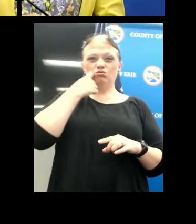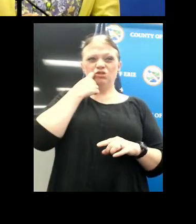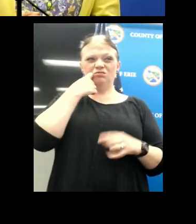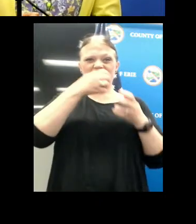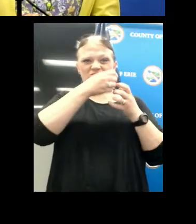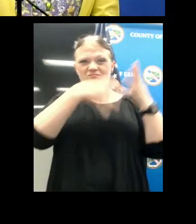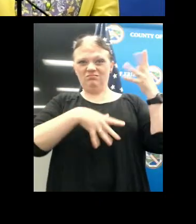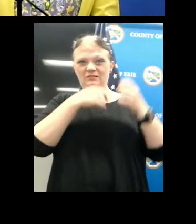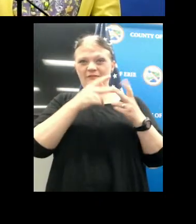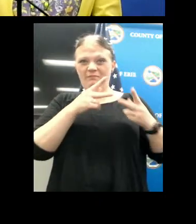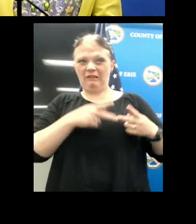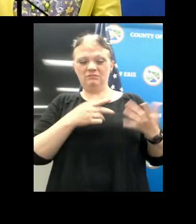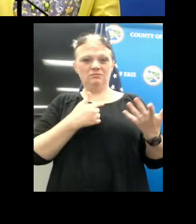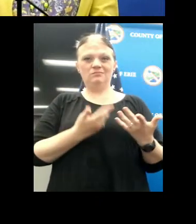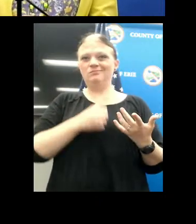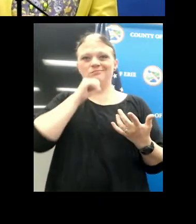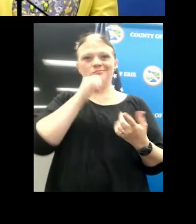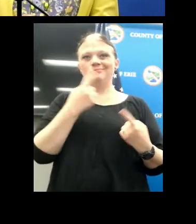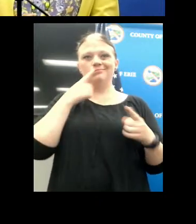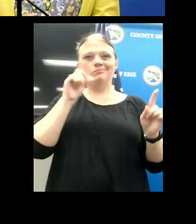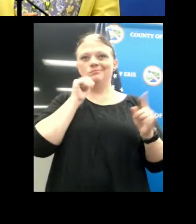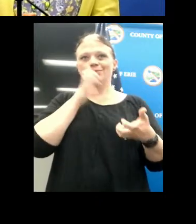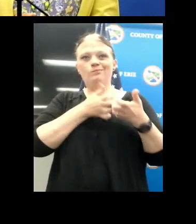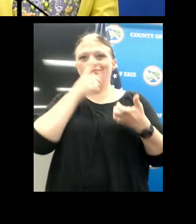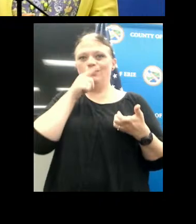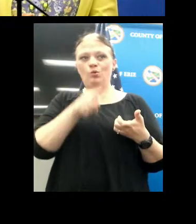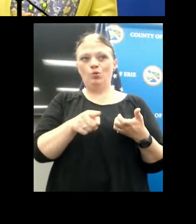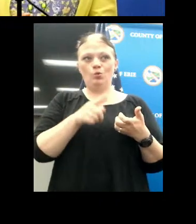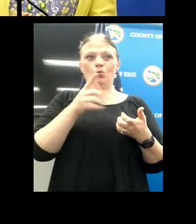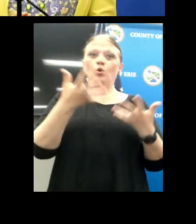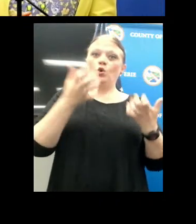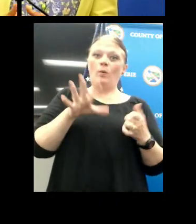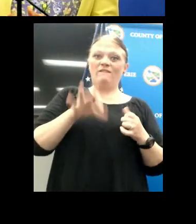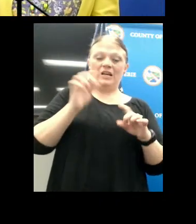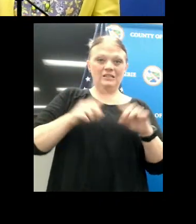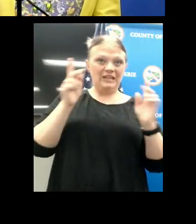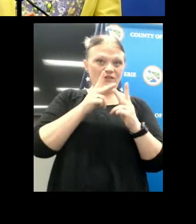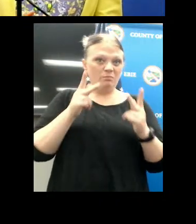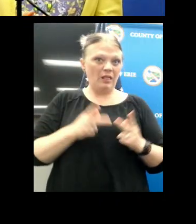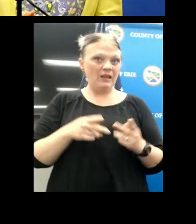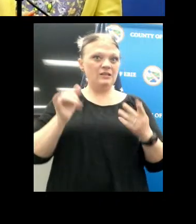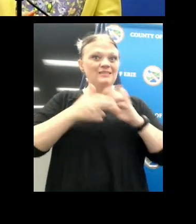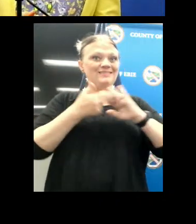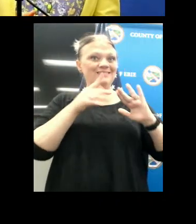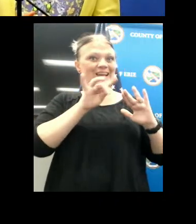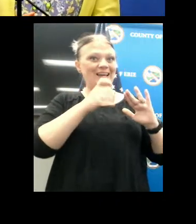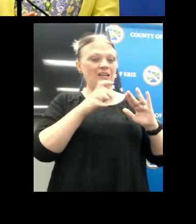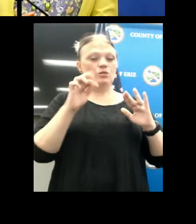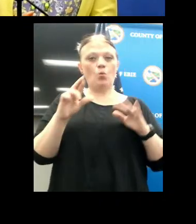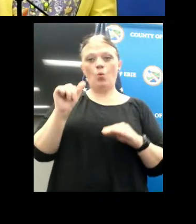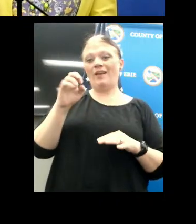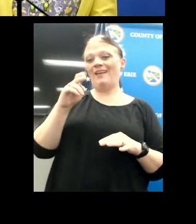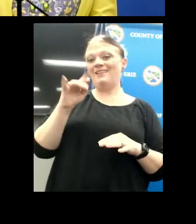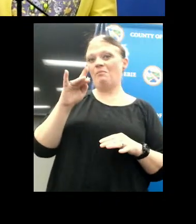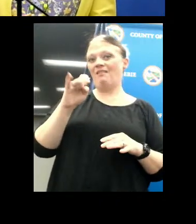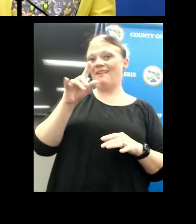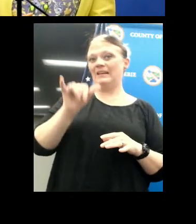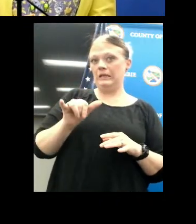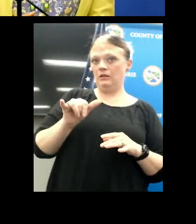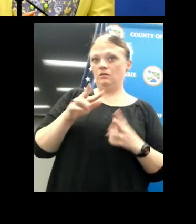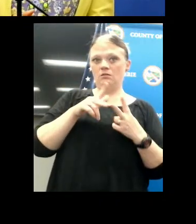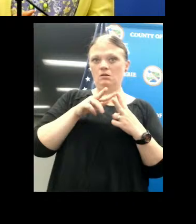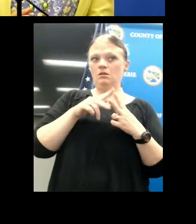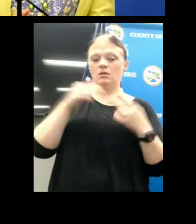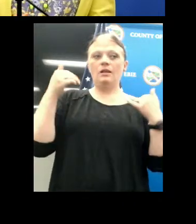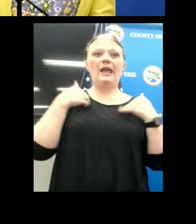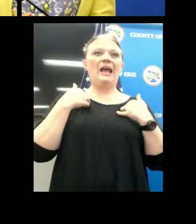for you and you want to find a different place to get tested for COVID-19, either a diagnostic test or an antibody test,